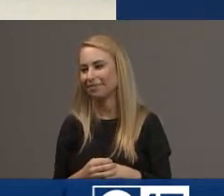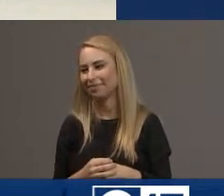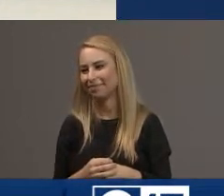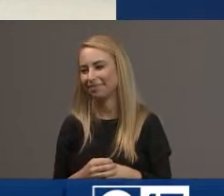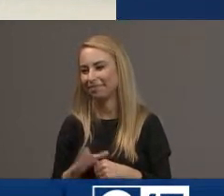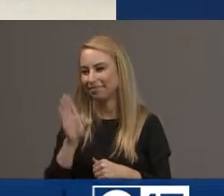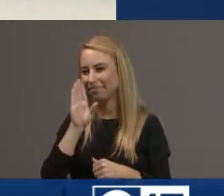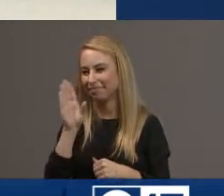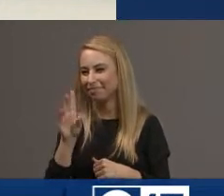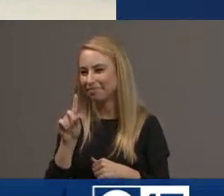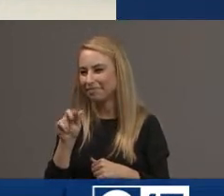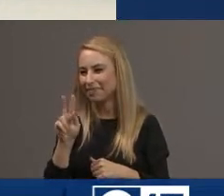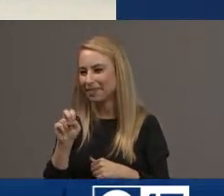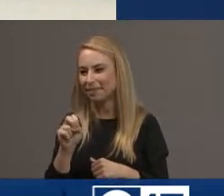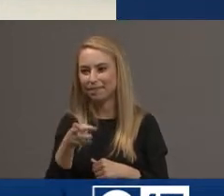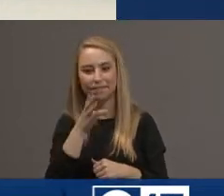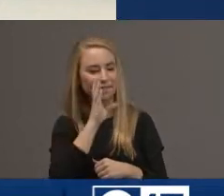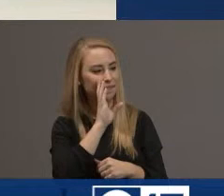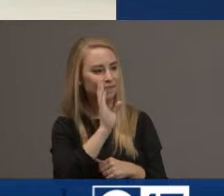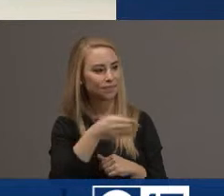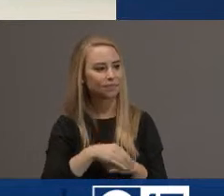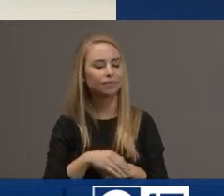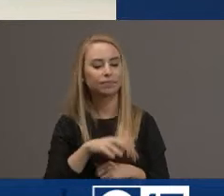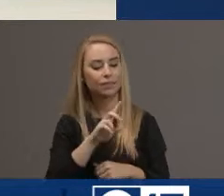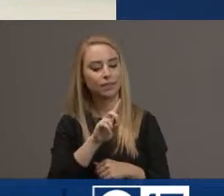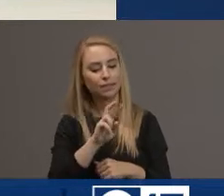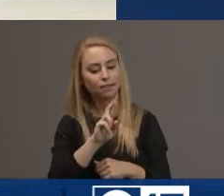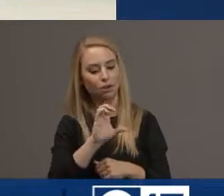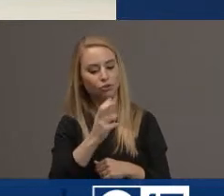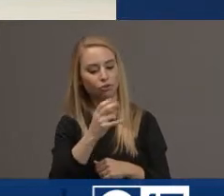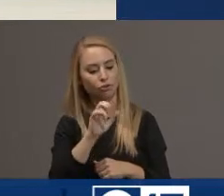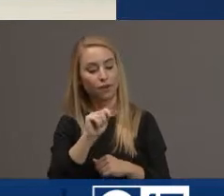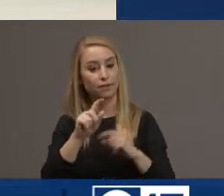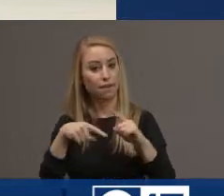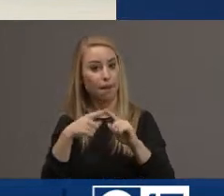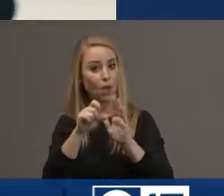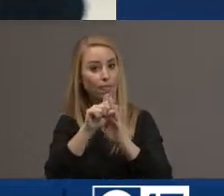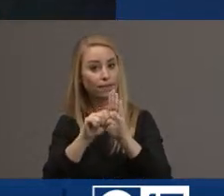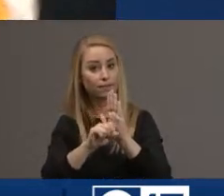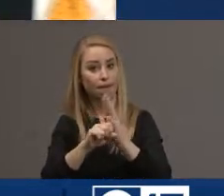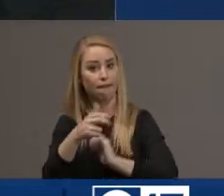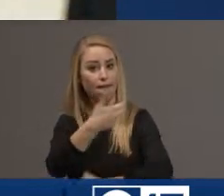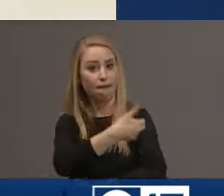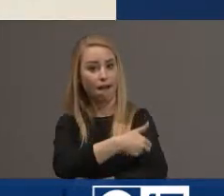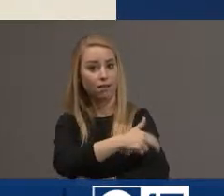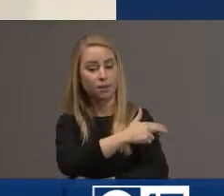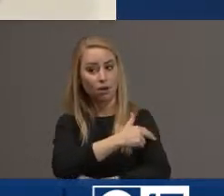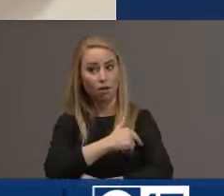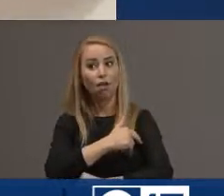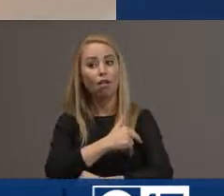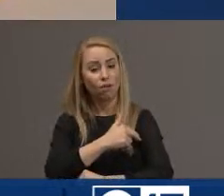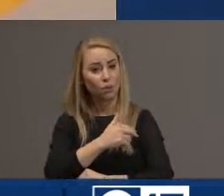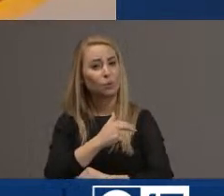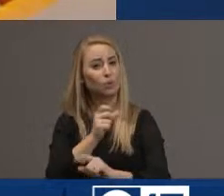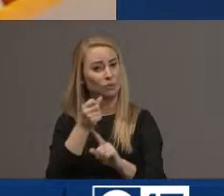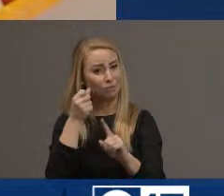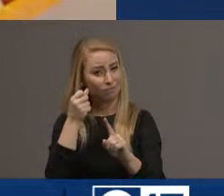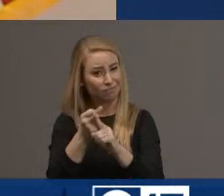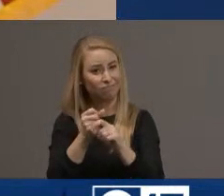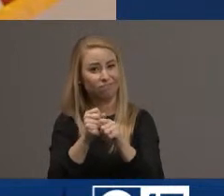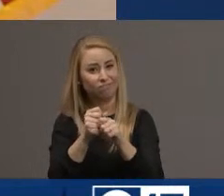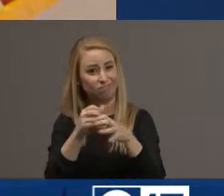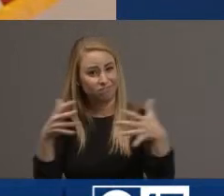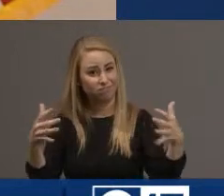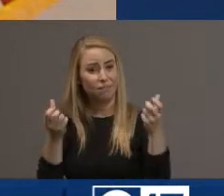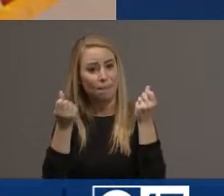Hi, Dave. Hi, good afternoon. Dr. Christus, regarding the state hospital, there's been a pretty large outbreak there, and we have a growing